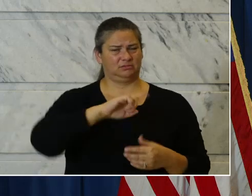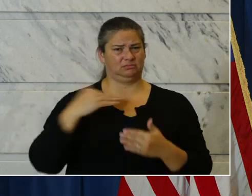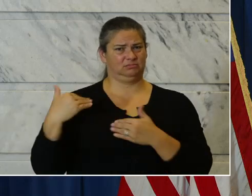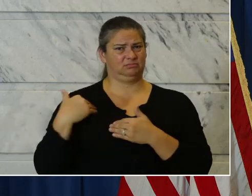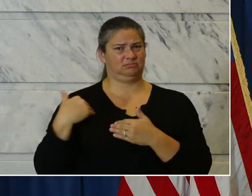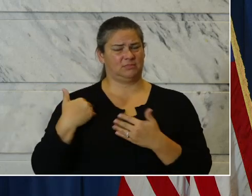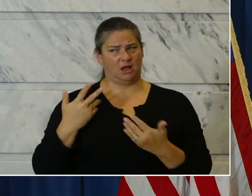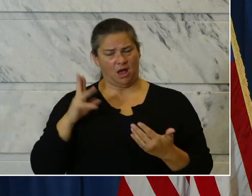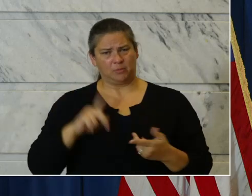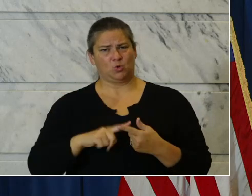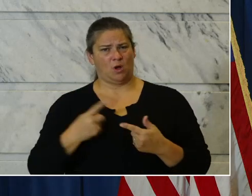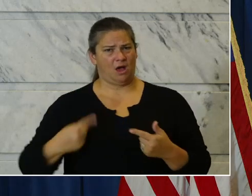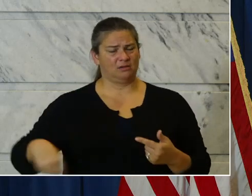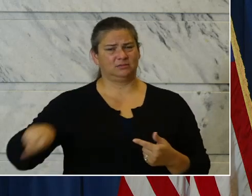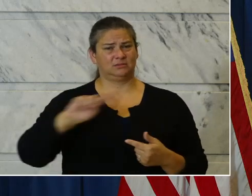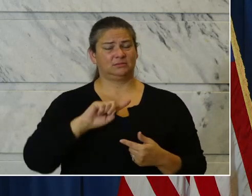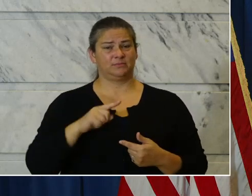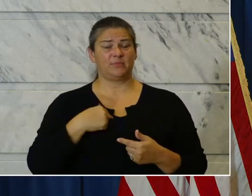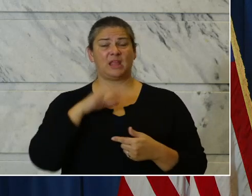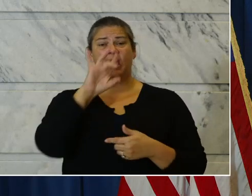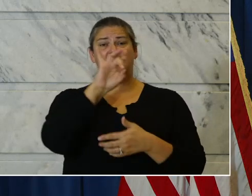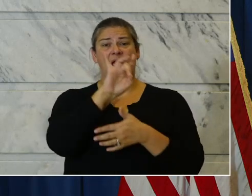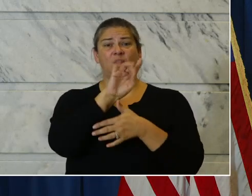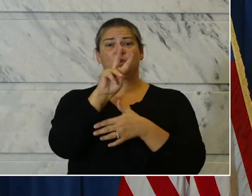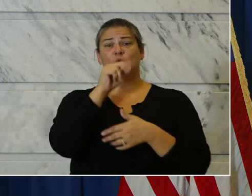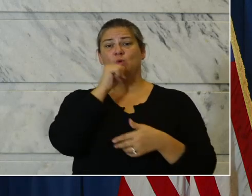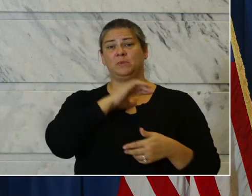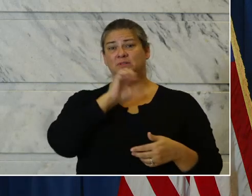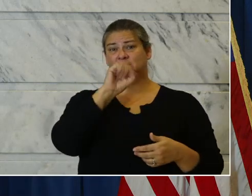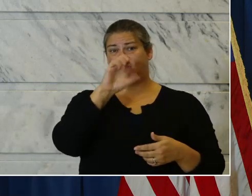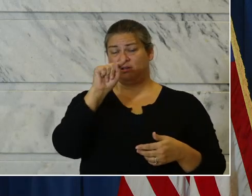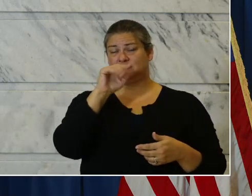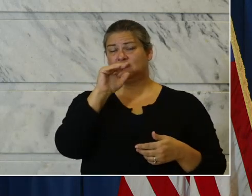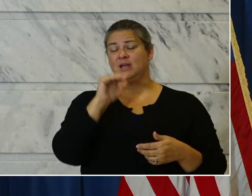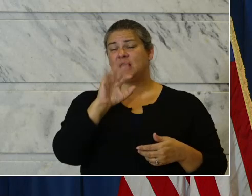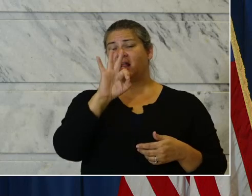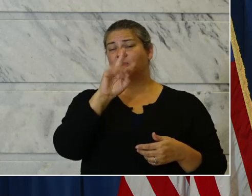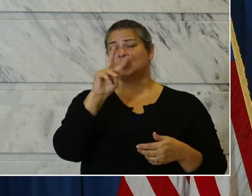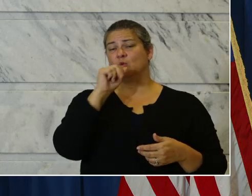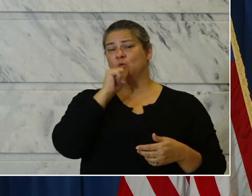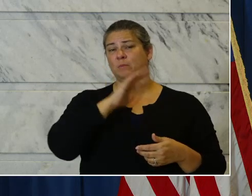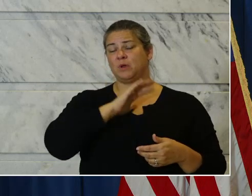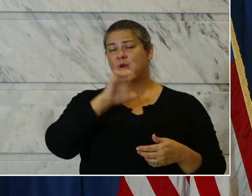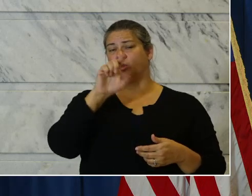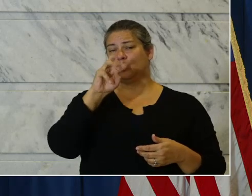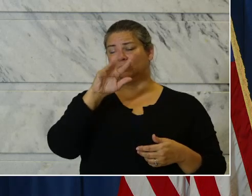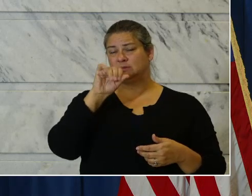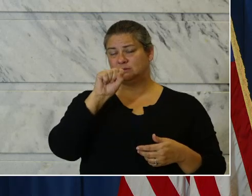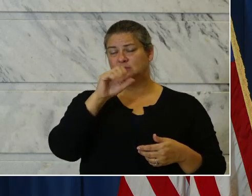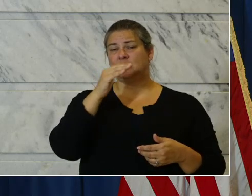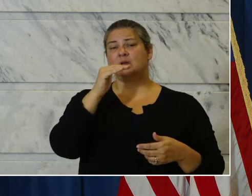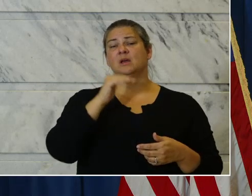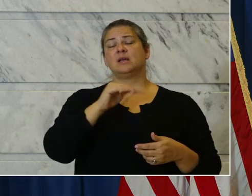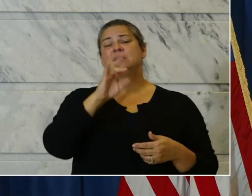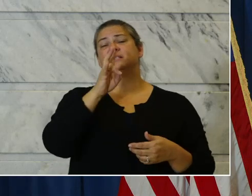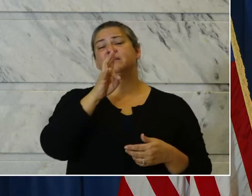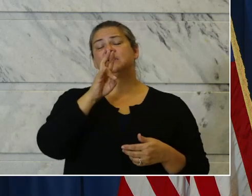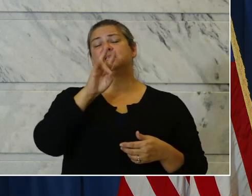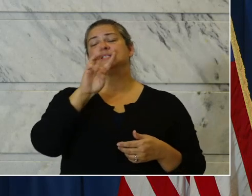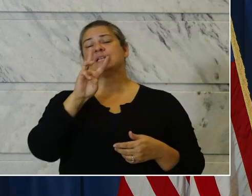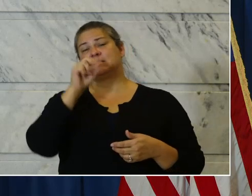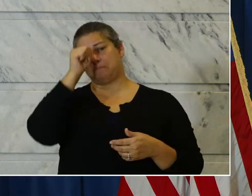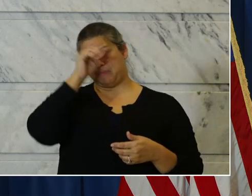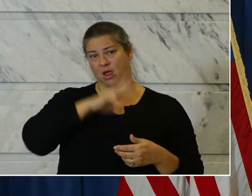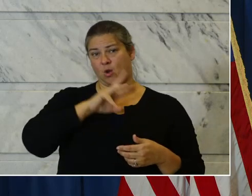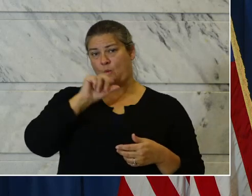report includes an 82-year-old woman from Scott County, a 92-year-old woman from Lewis County, a 76-year-old man